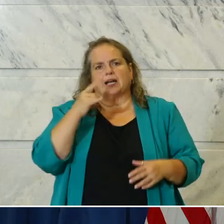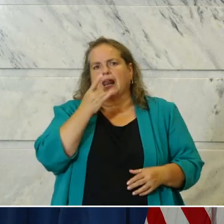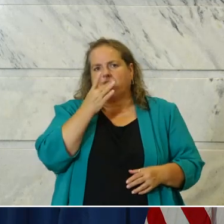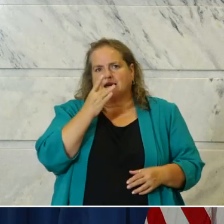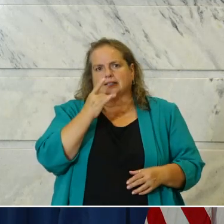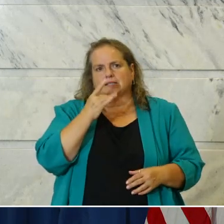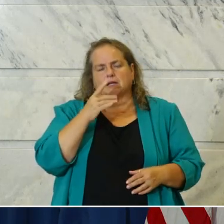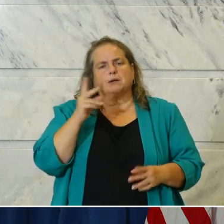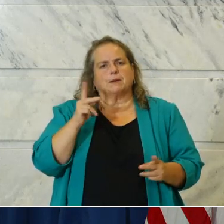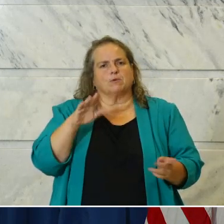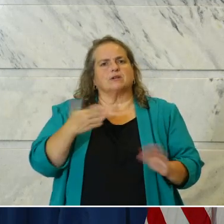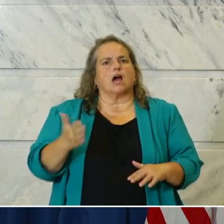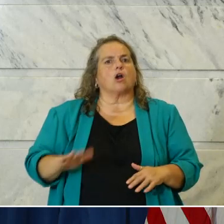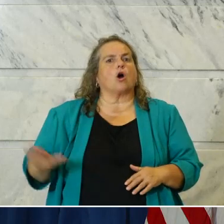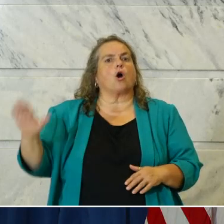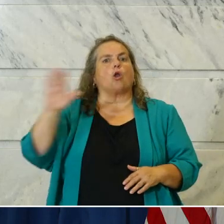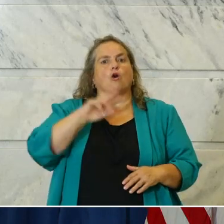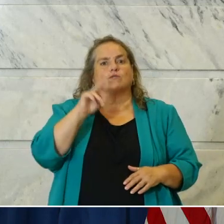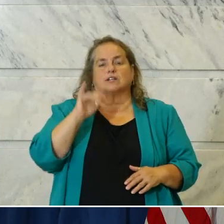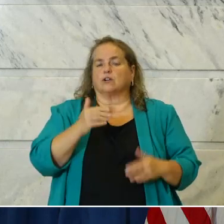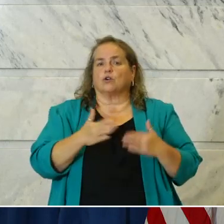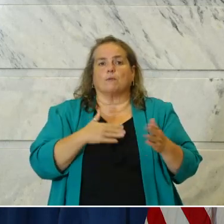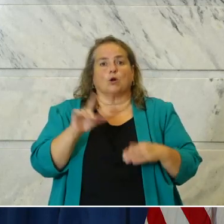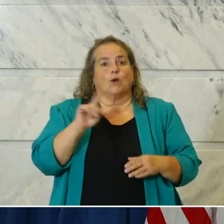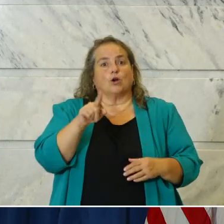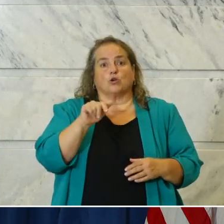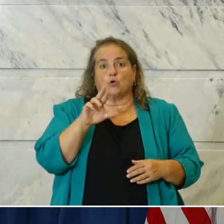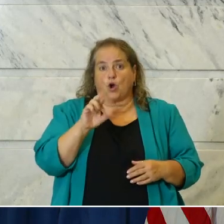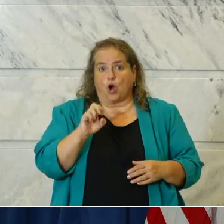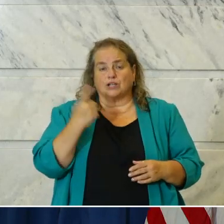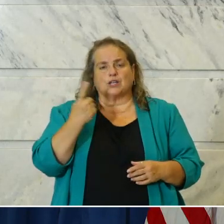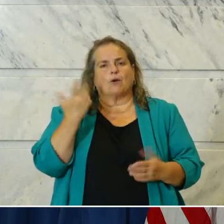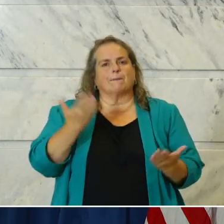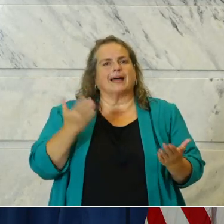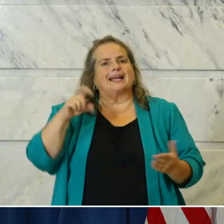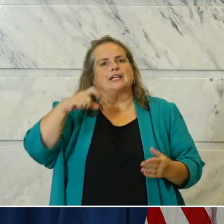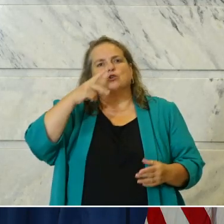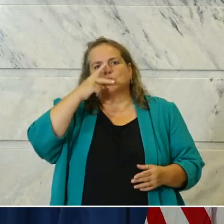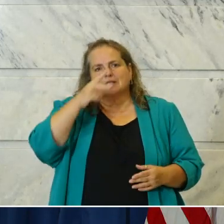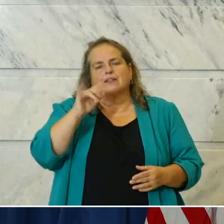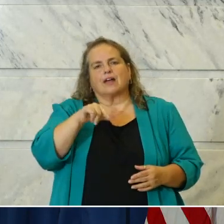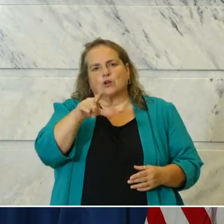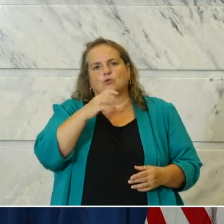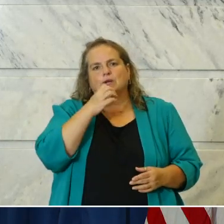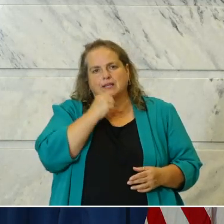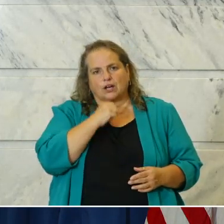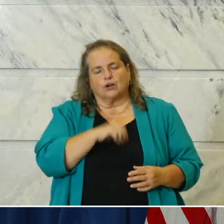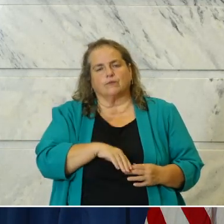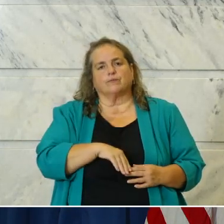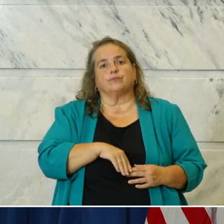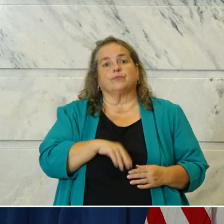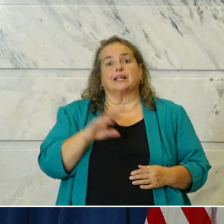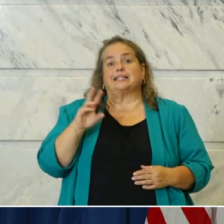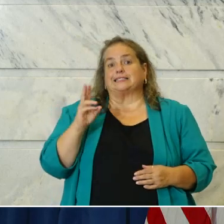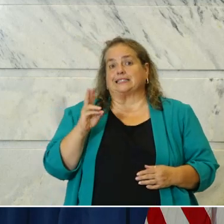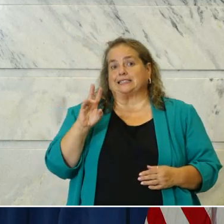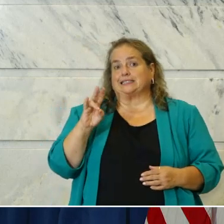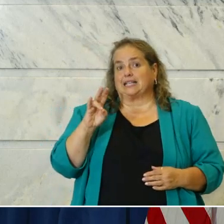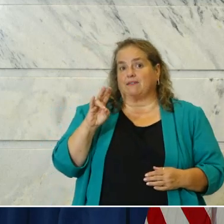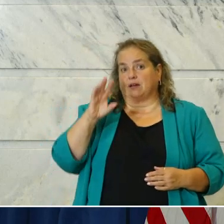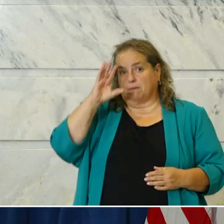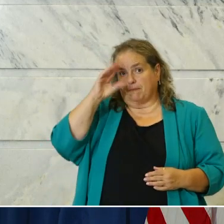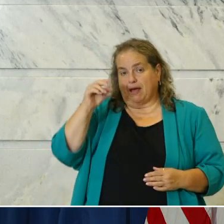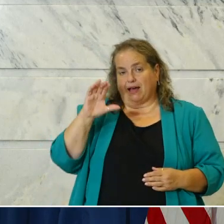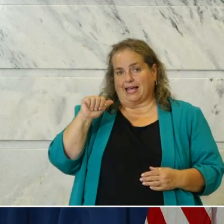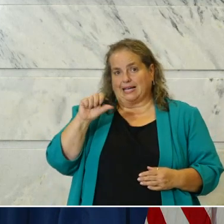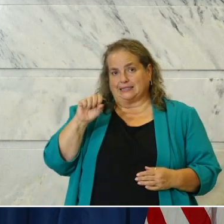Commonwealth, so no matter where you are, somebody may need to see that you care. They include a 67-year-old male from